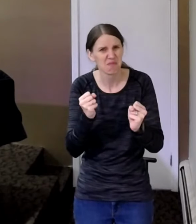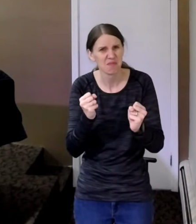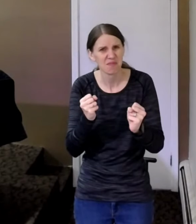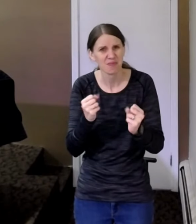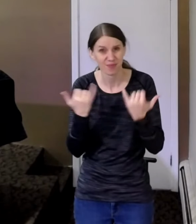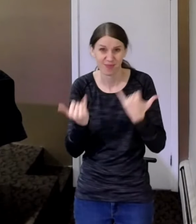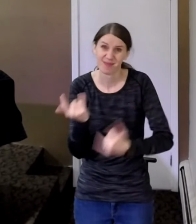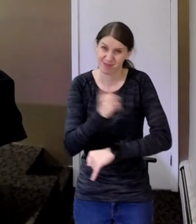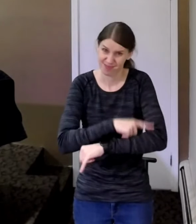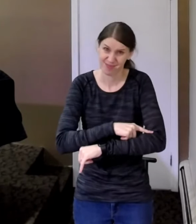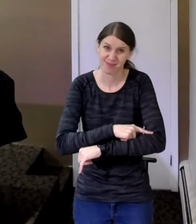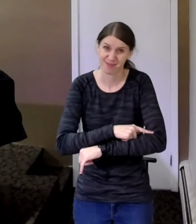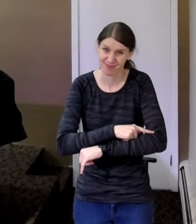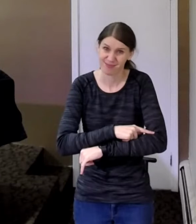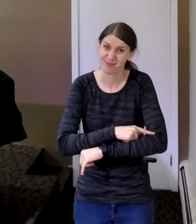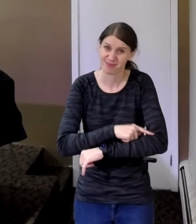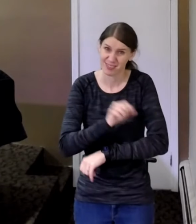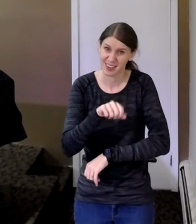today?